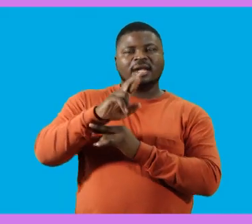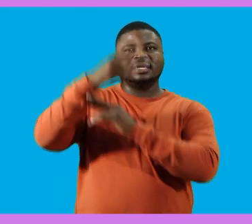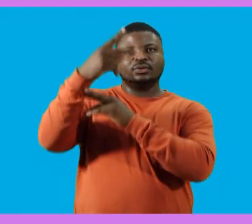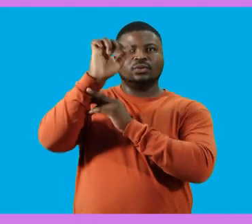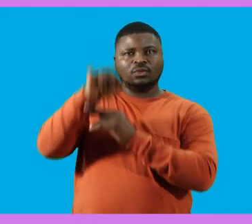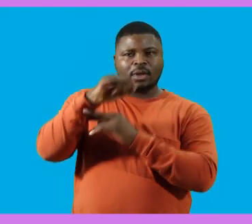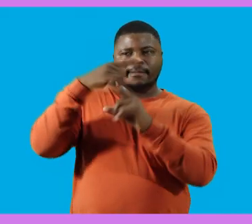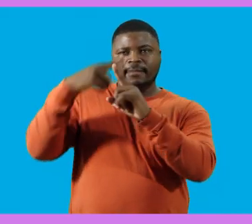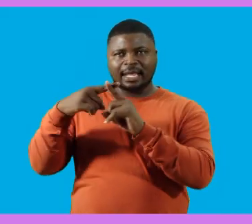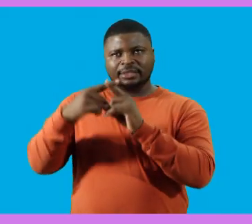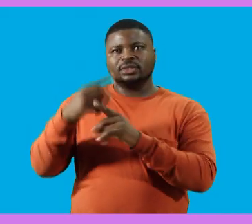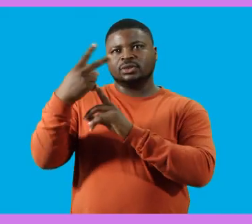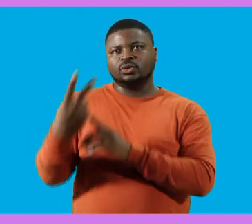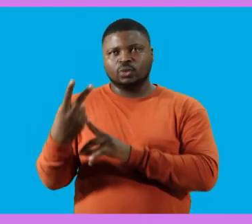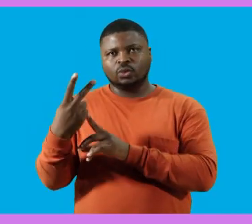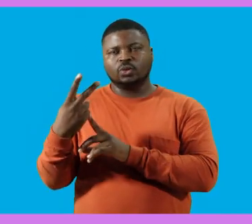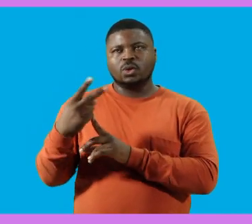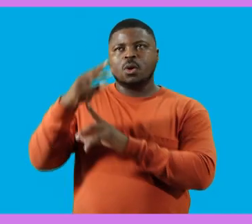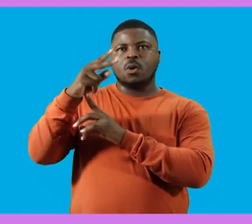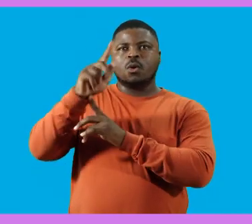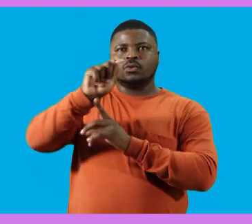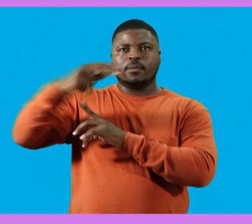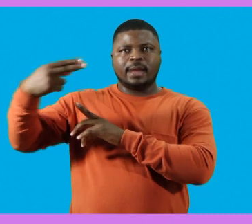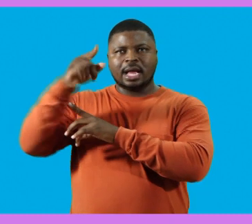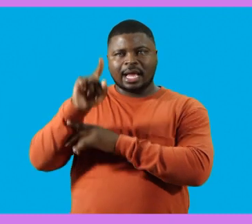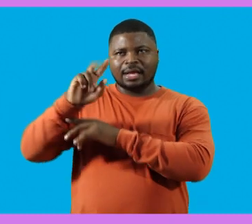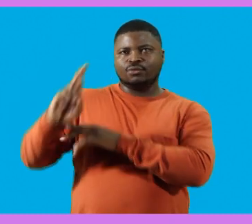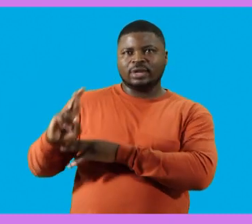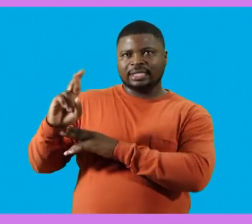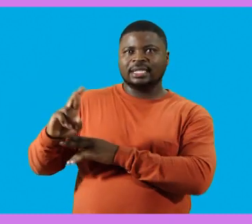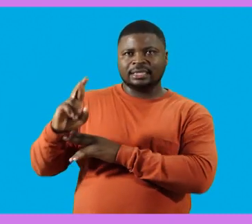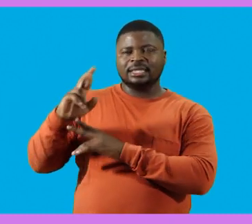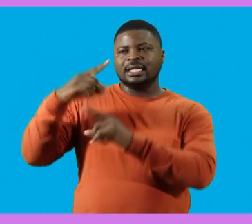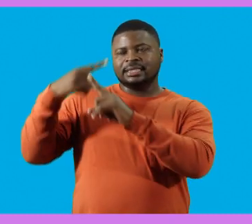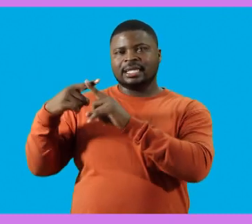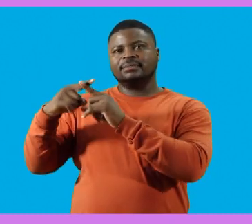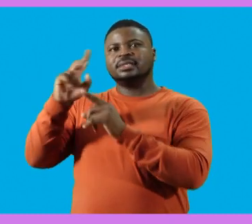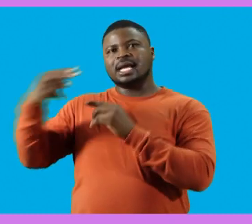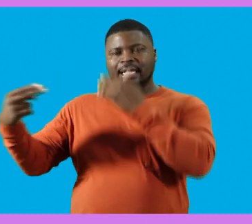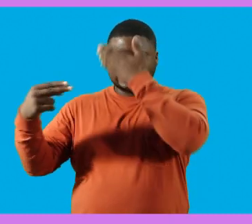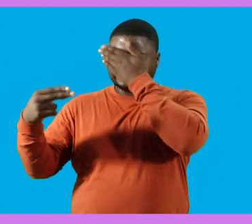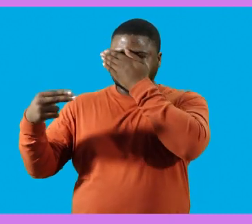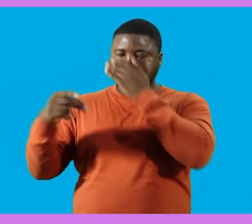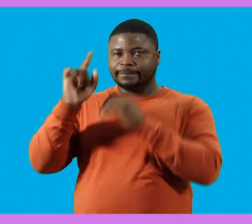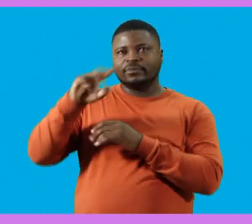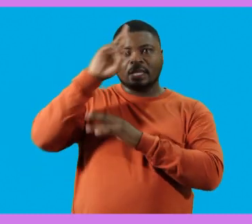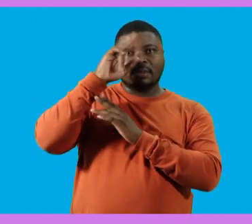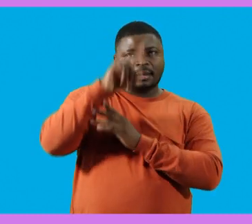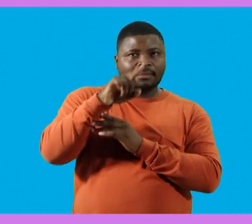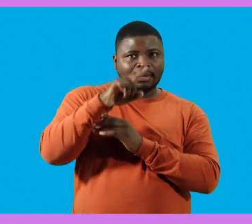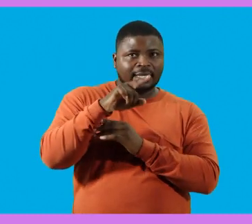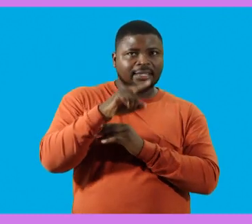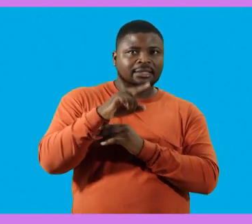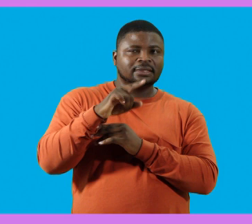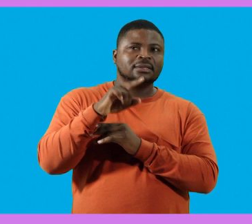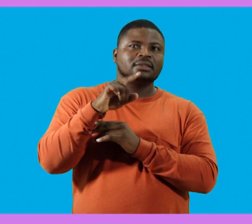squared plus 2 pi radius times the height. Remember again,